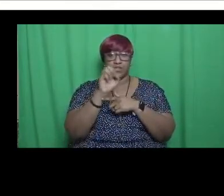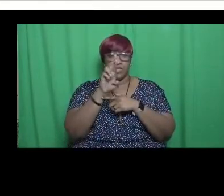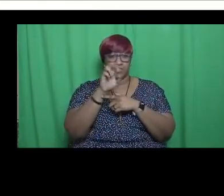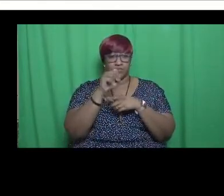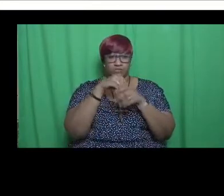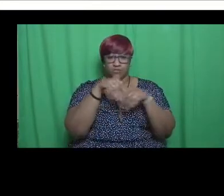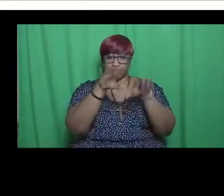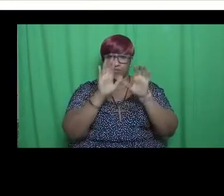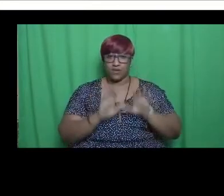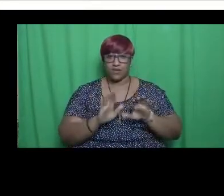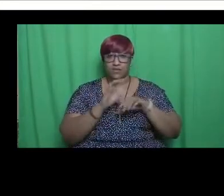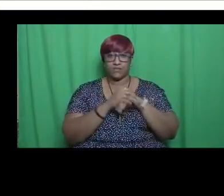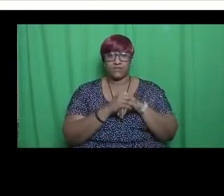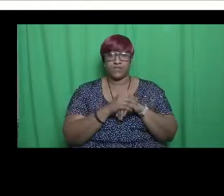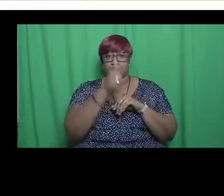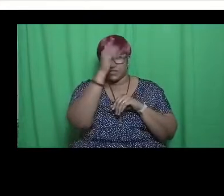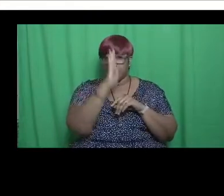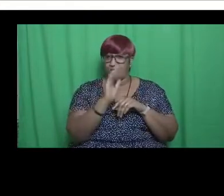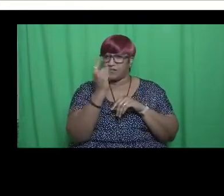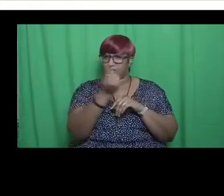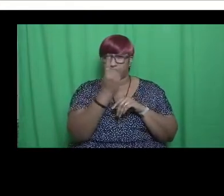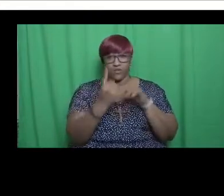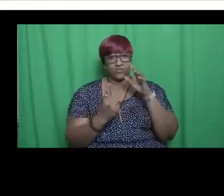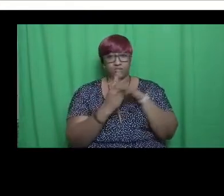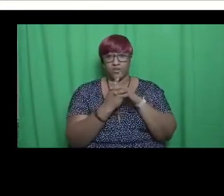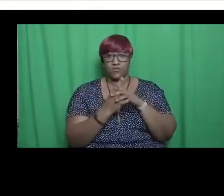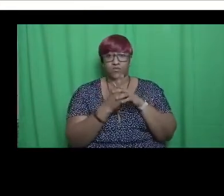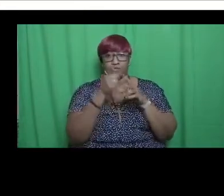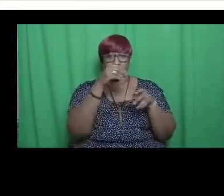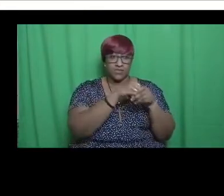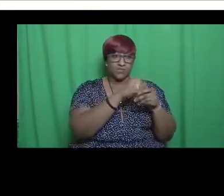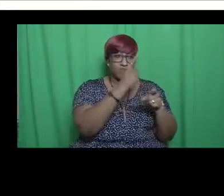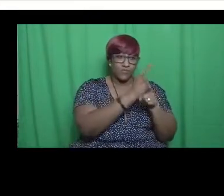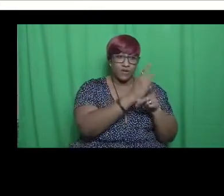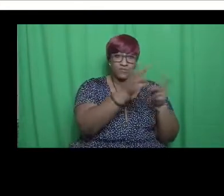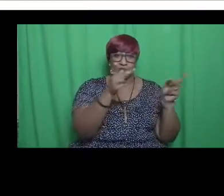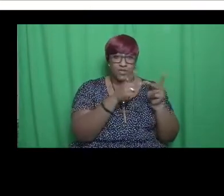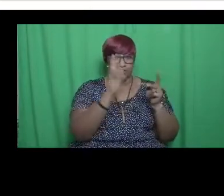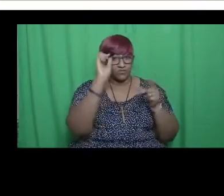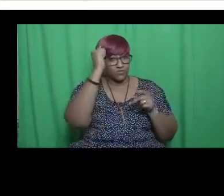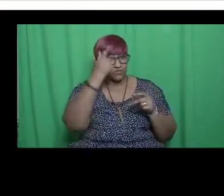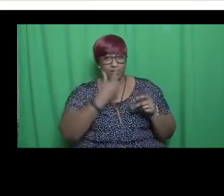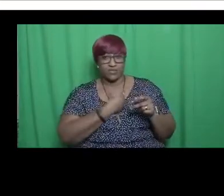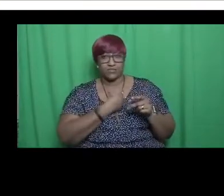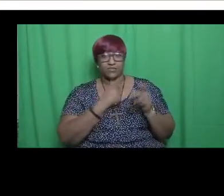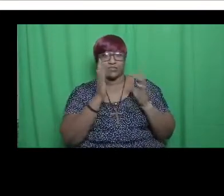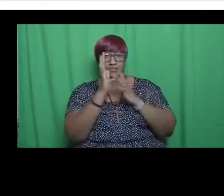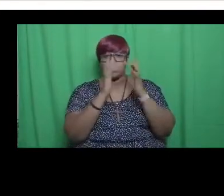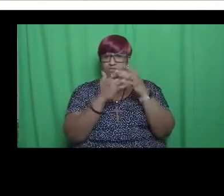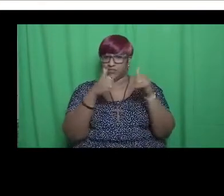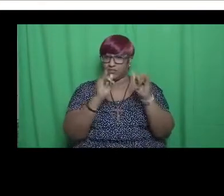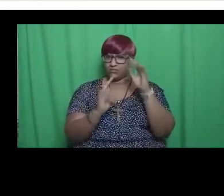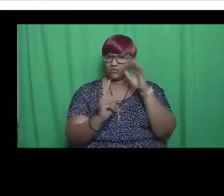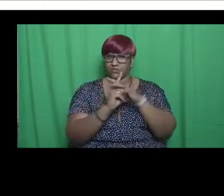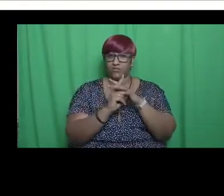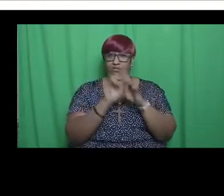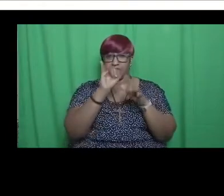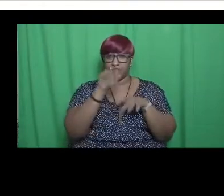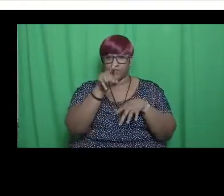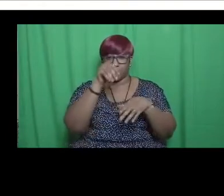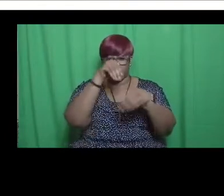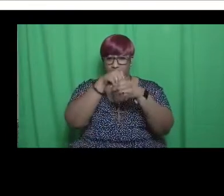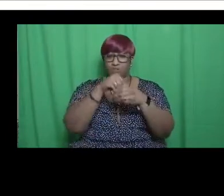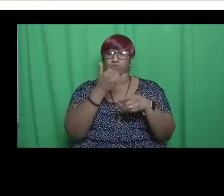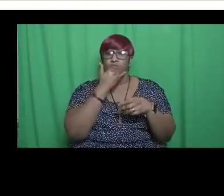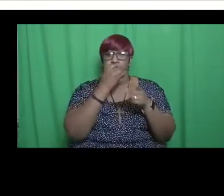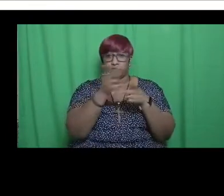tomb. Is God doesn't just show up when you're in the right place. Grace is when he shows up when you're in the wrong place. Has